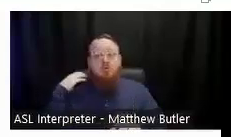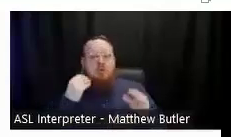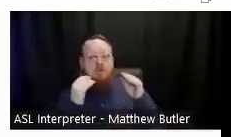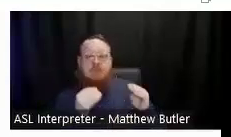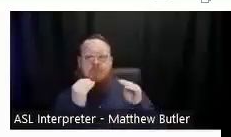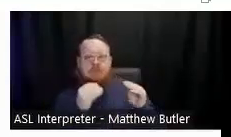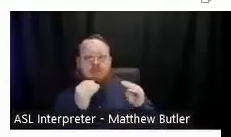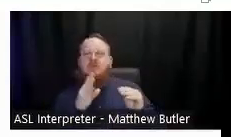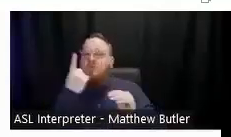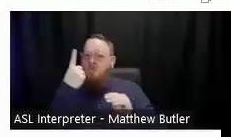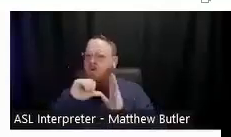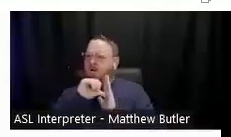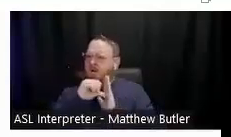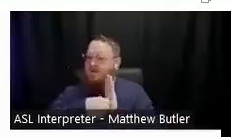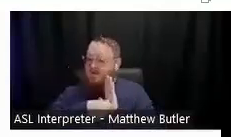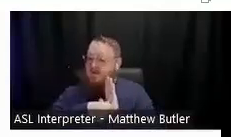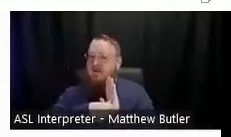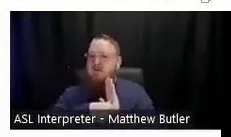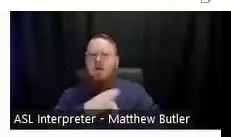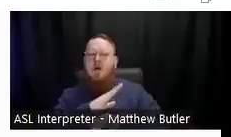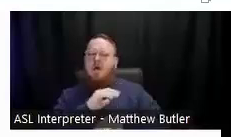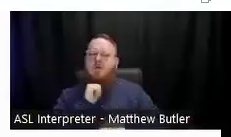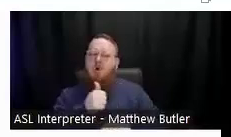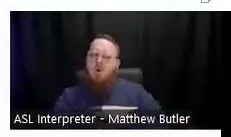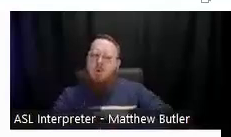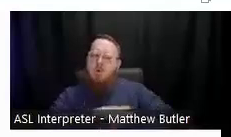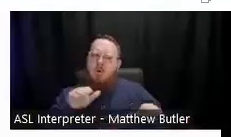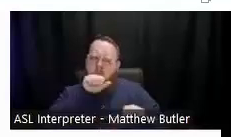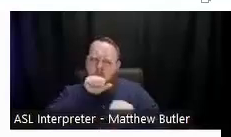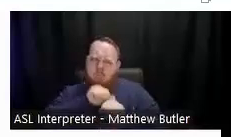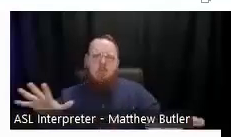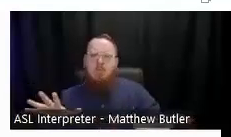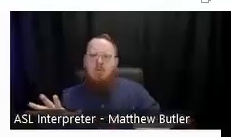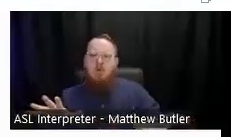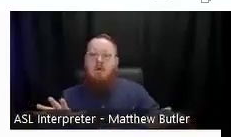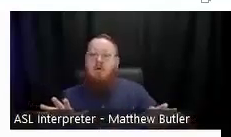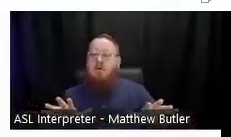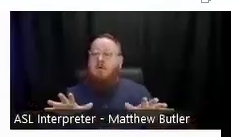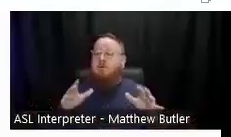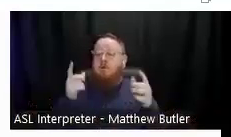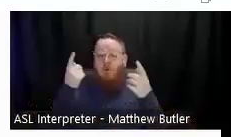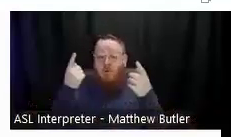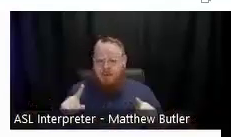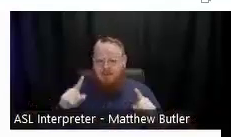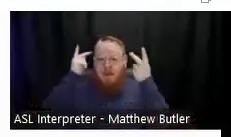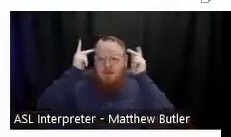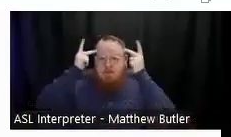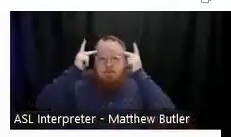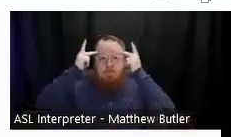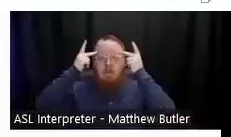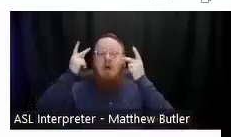emphasized more than the social skills. And so he stood over in the corner by the wastebasket to eat his break.